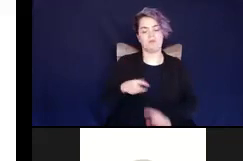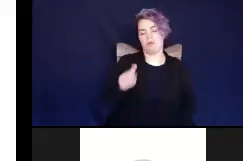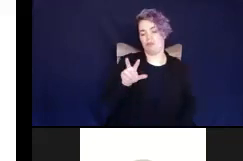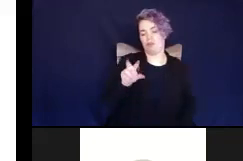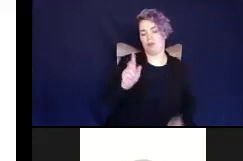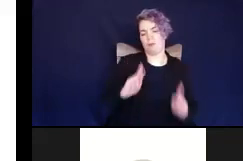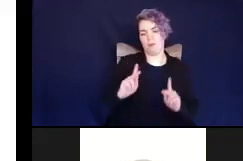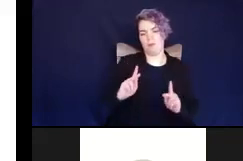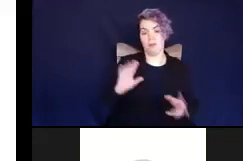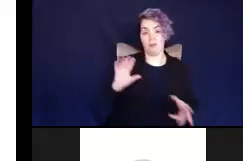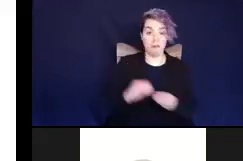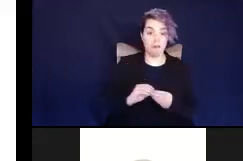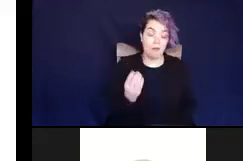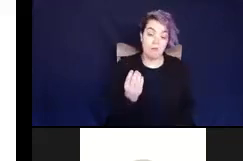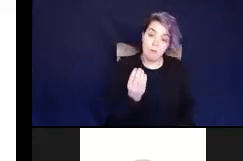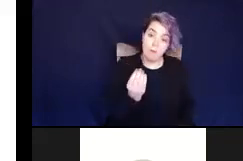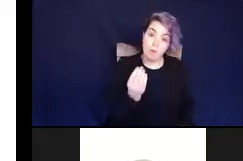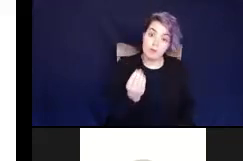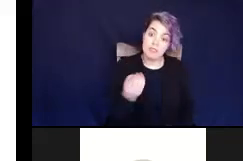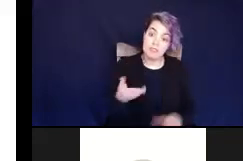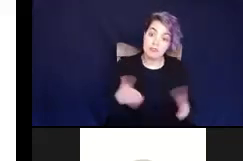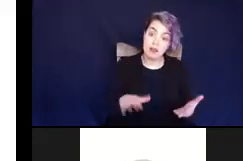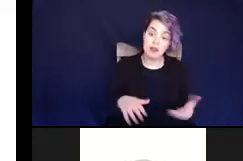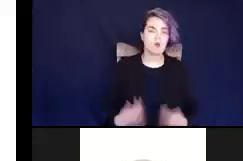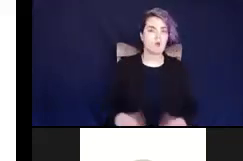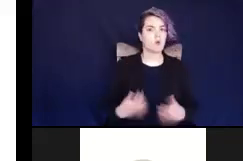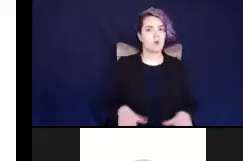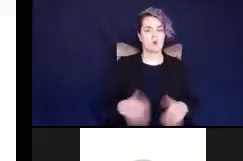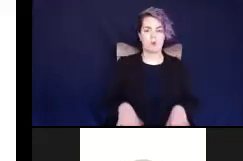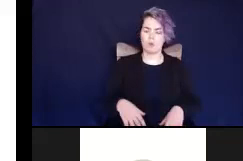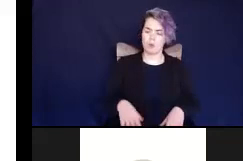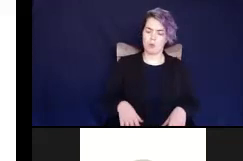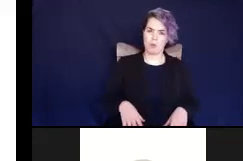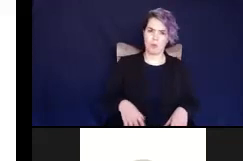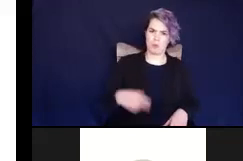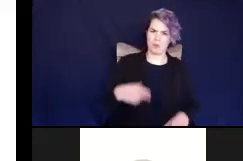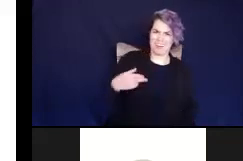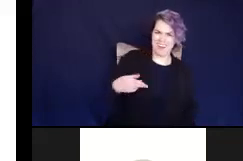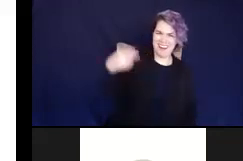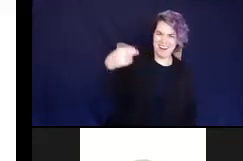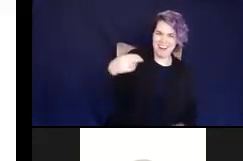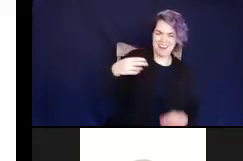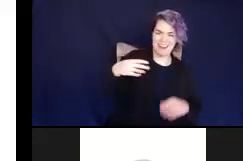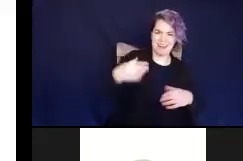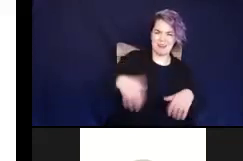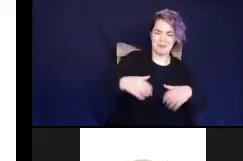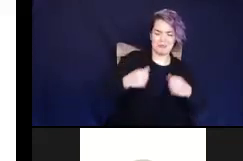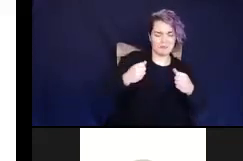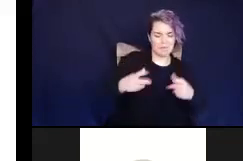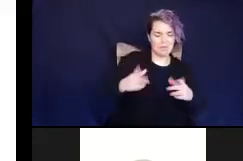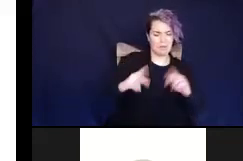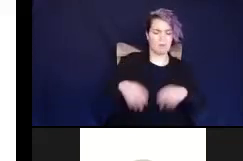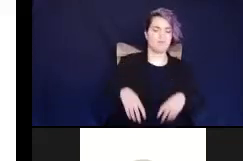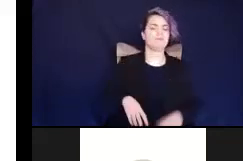That's a really high death rate. But the judge ordered these changes. What the